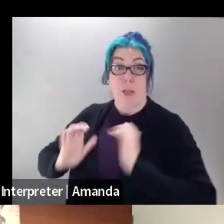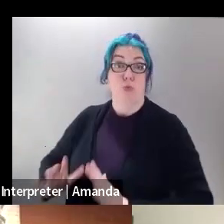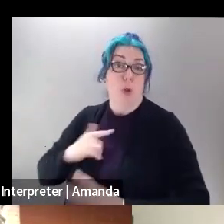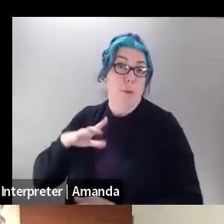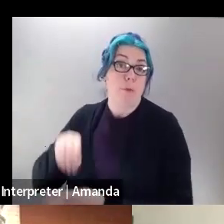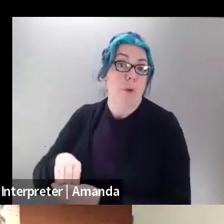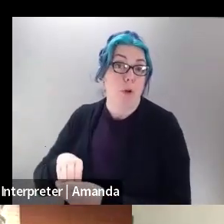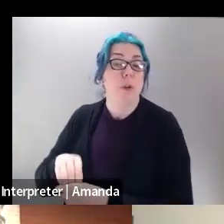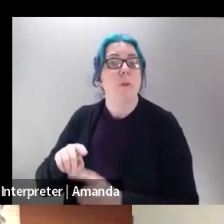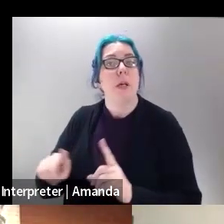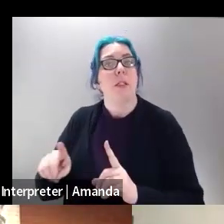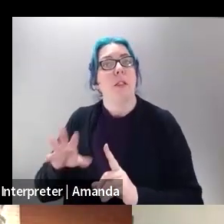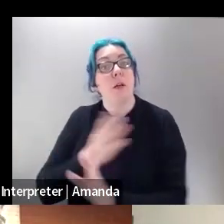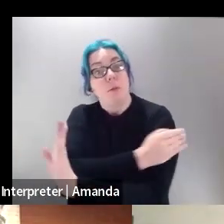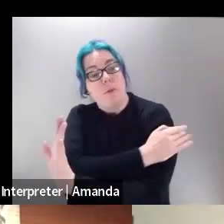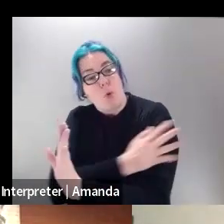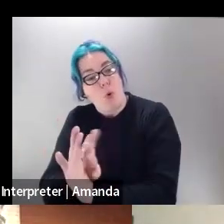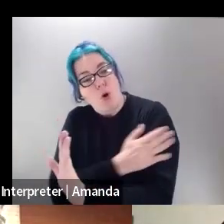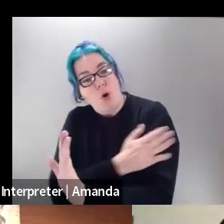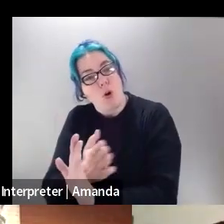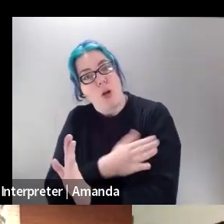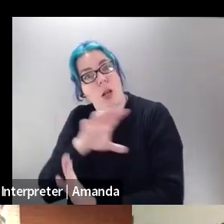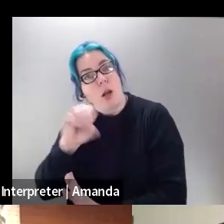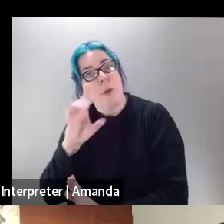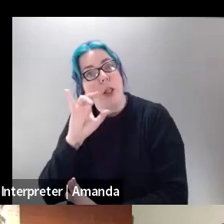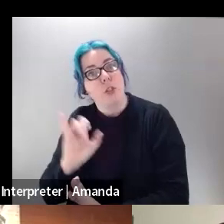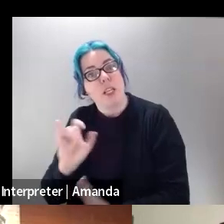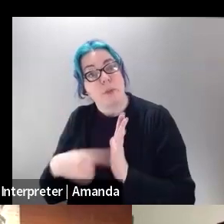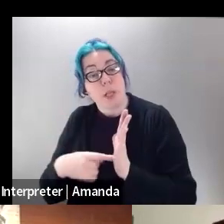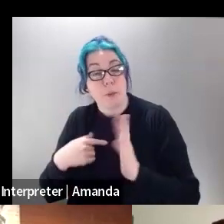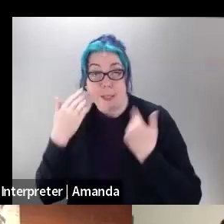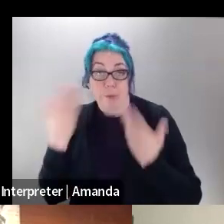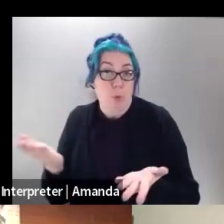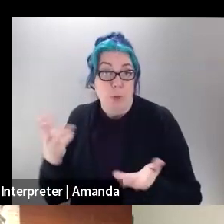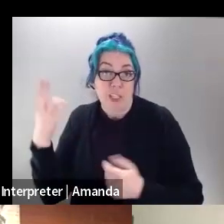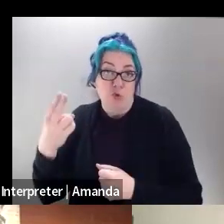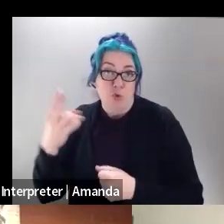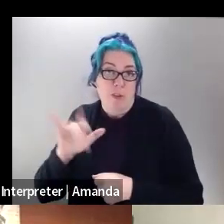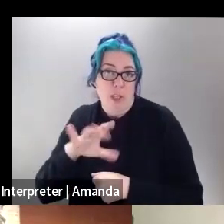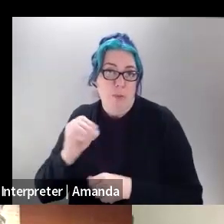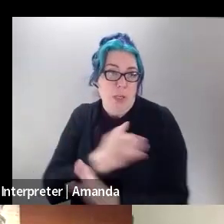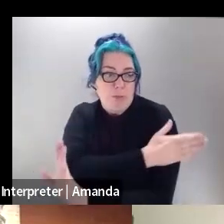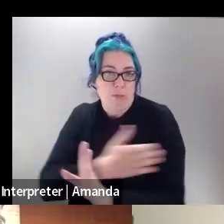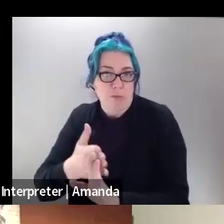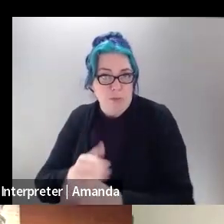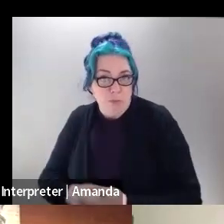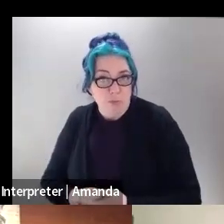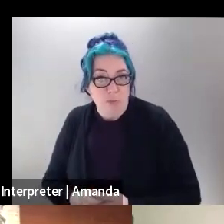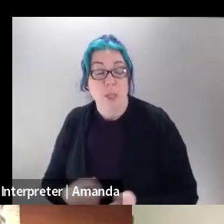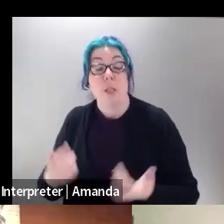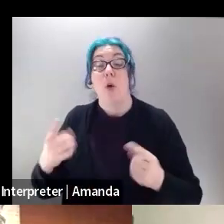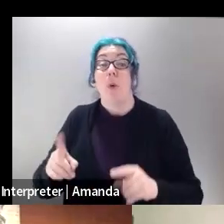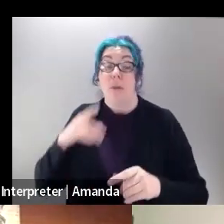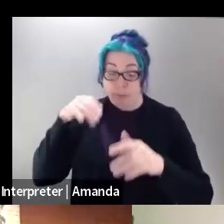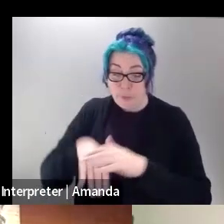been handled or what has been done on the company end. So in the making of a room agreement, this sort of falls into the like